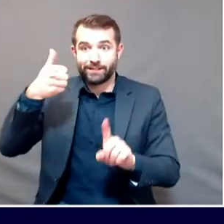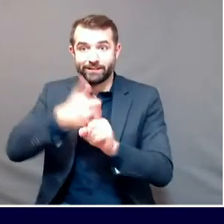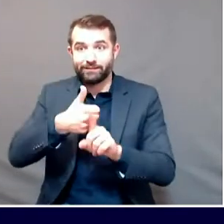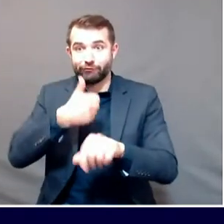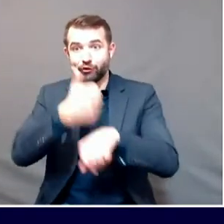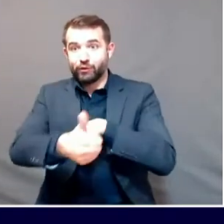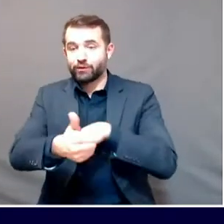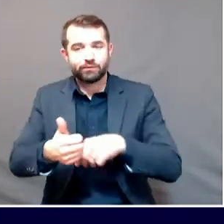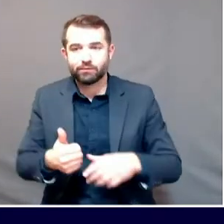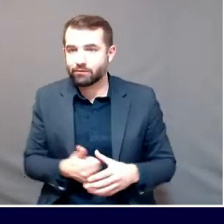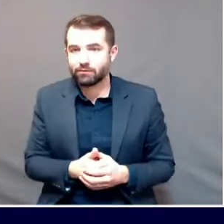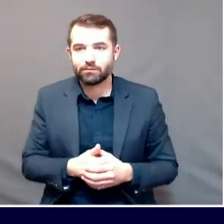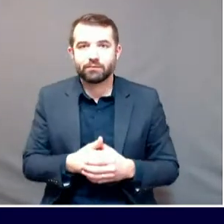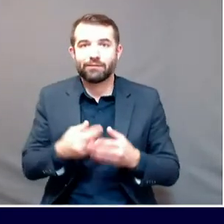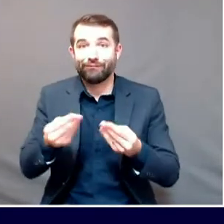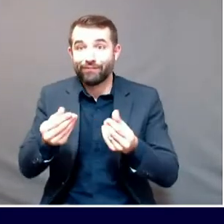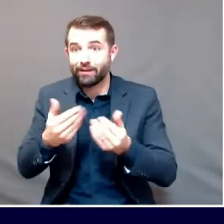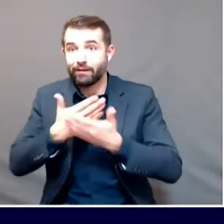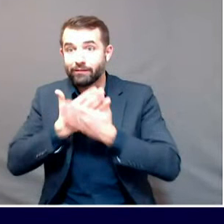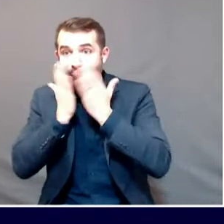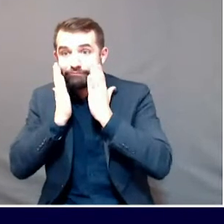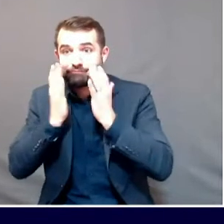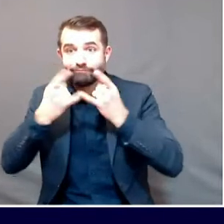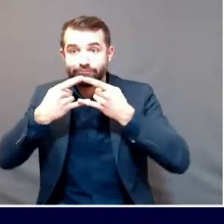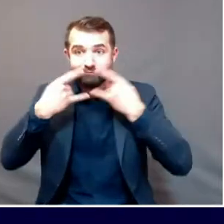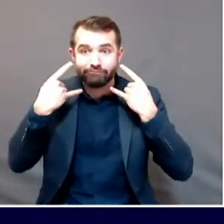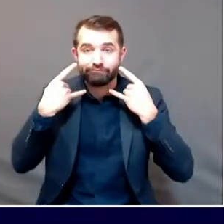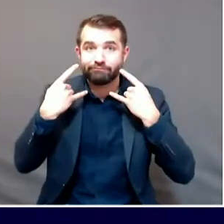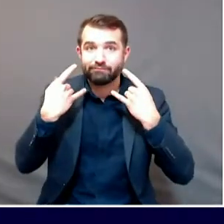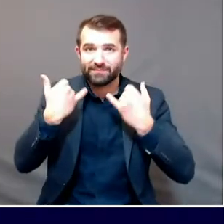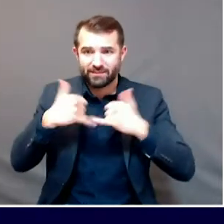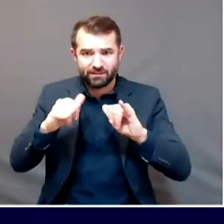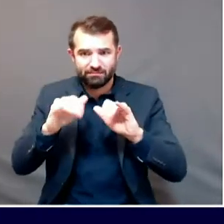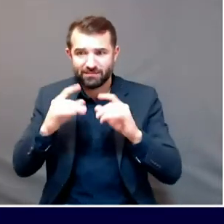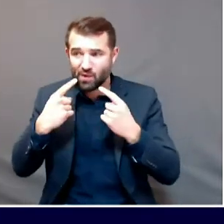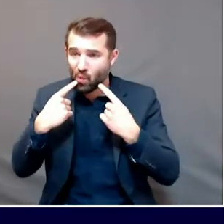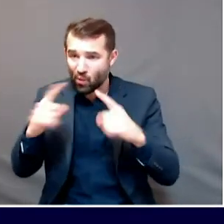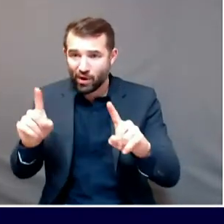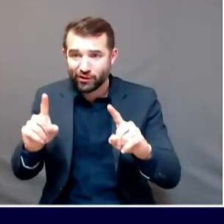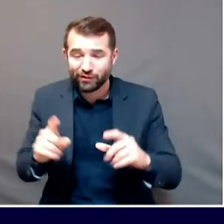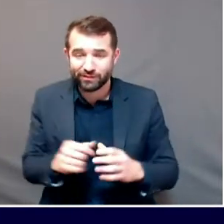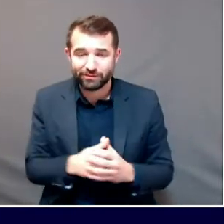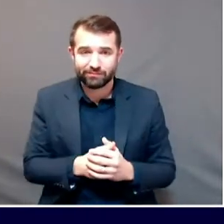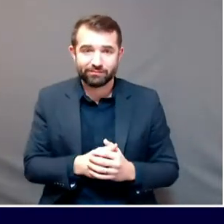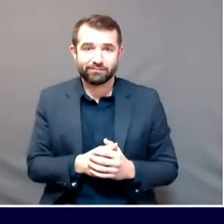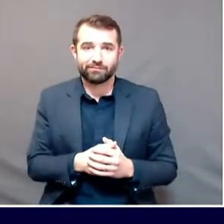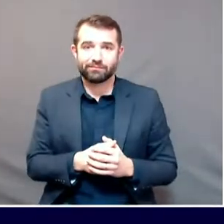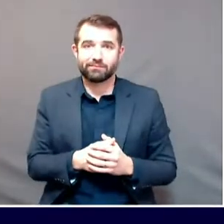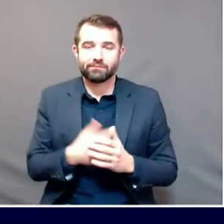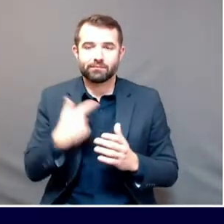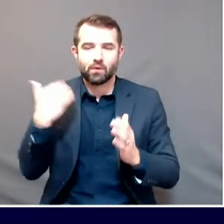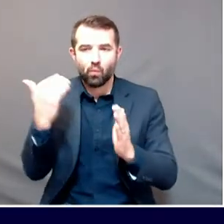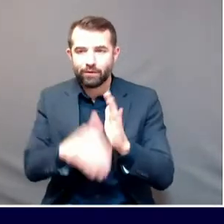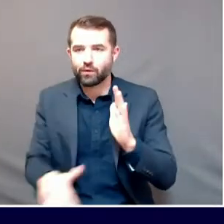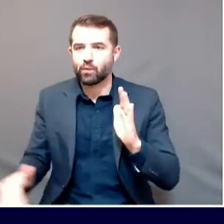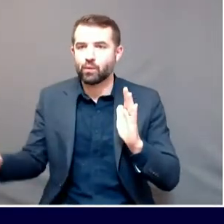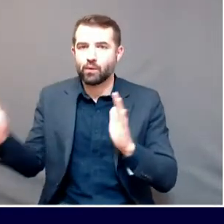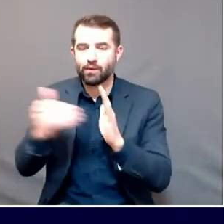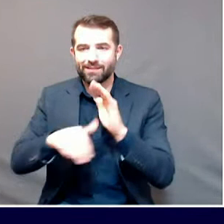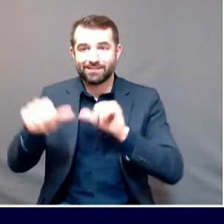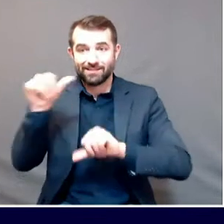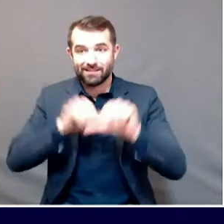coverings, is not doing a good job. We know over and over again that the science is